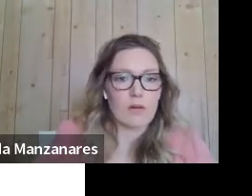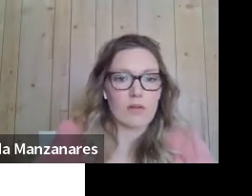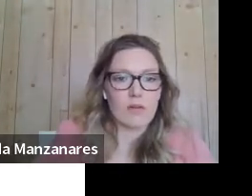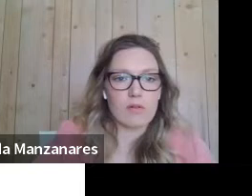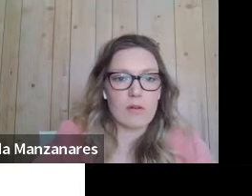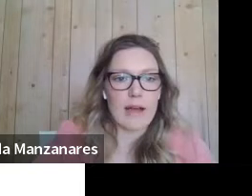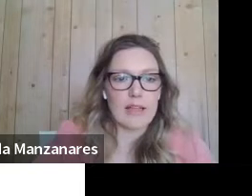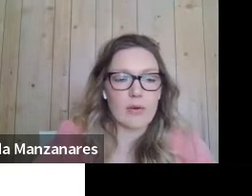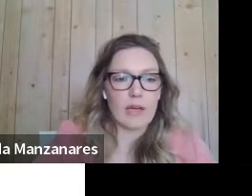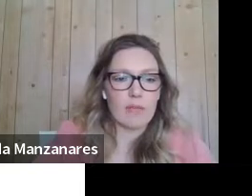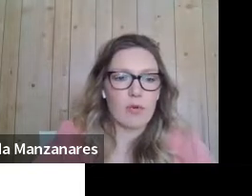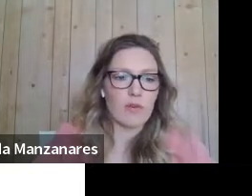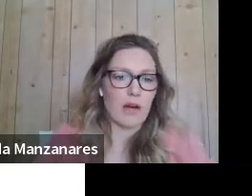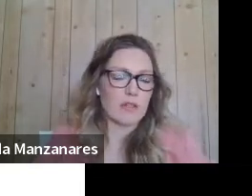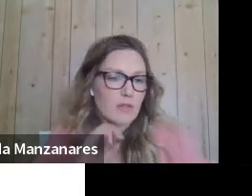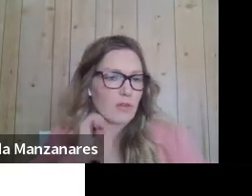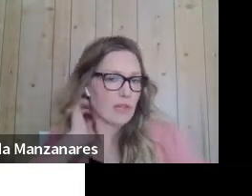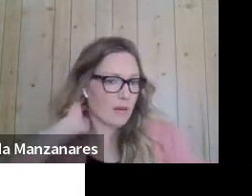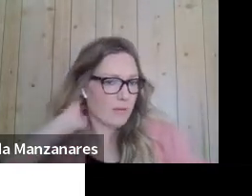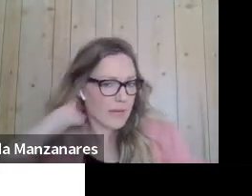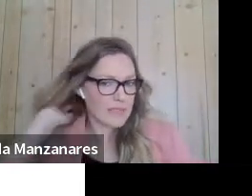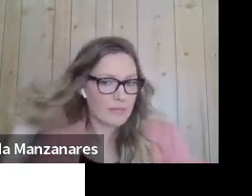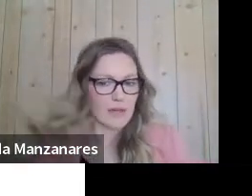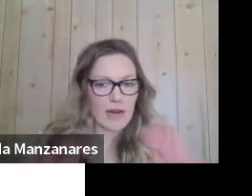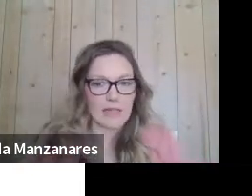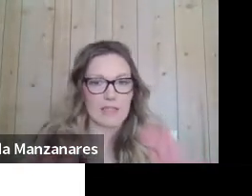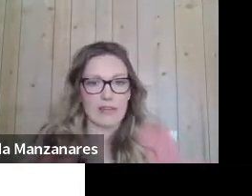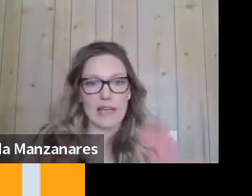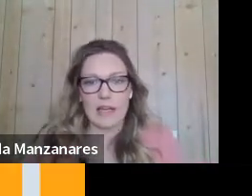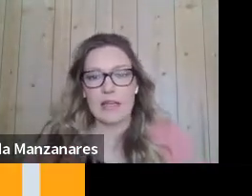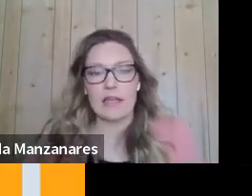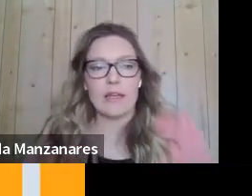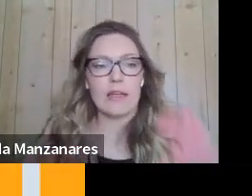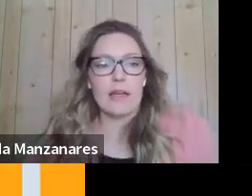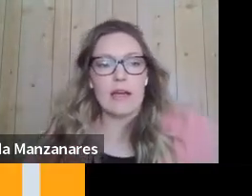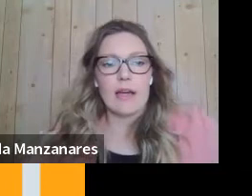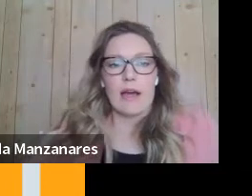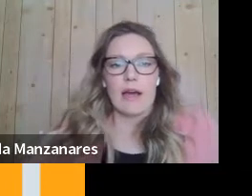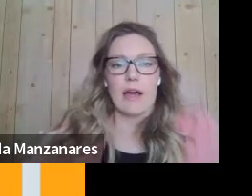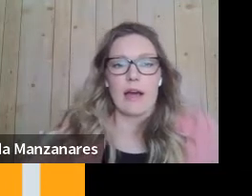So I think we can move on to the Mentee Meter activity.